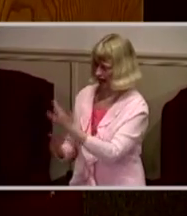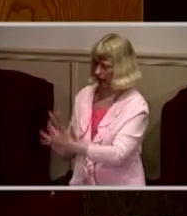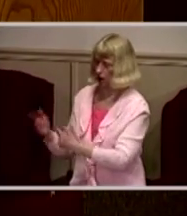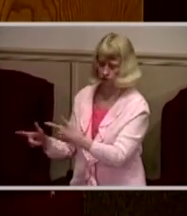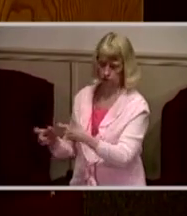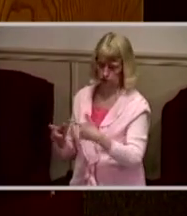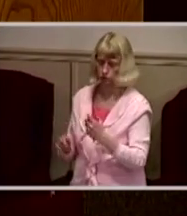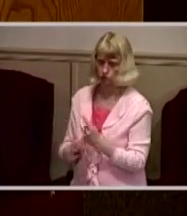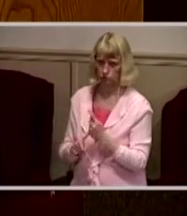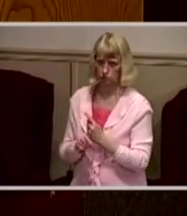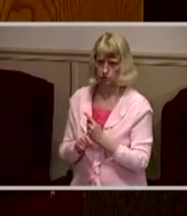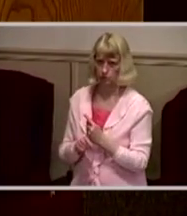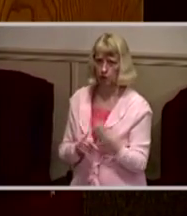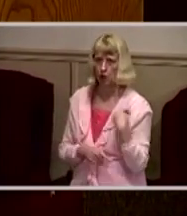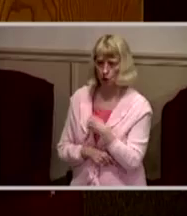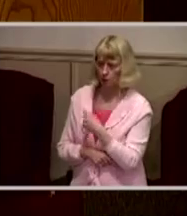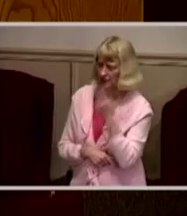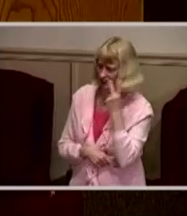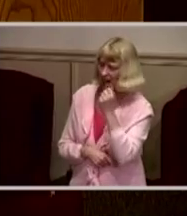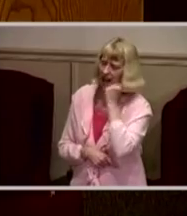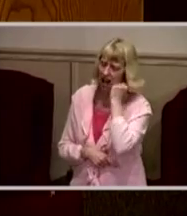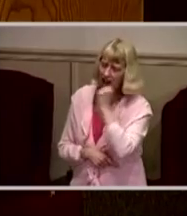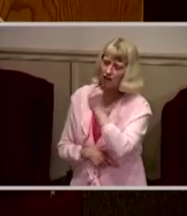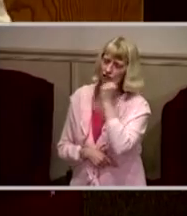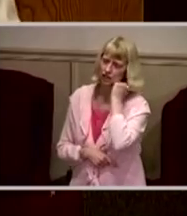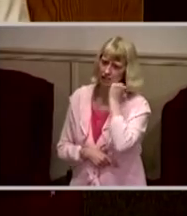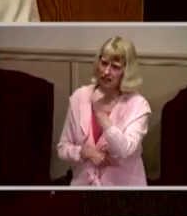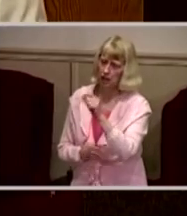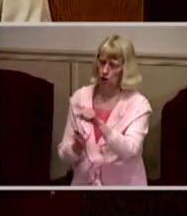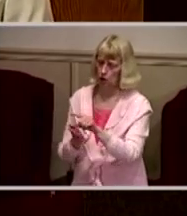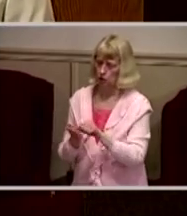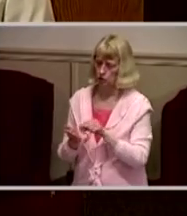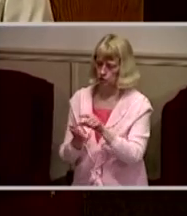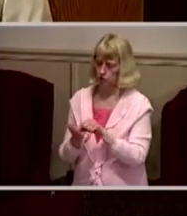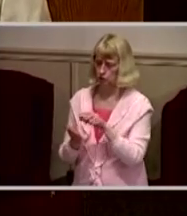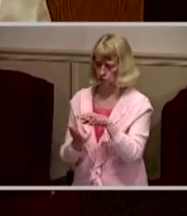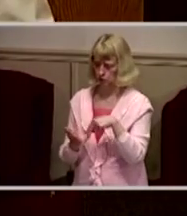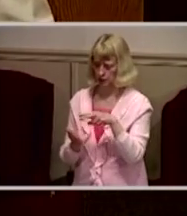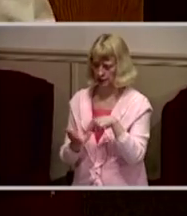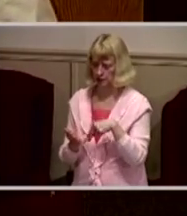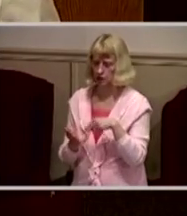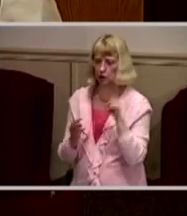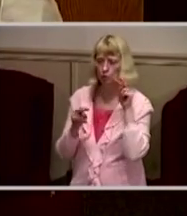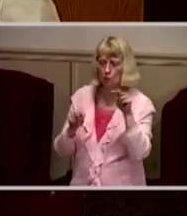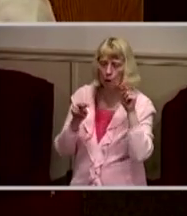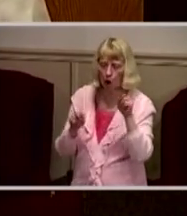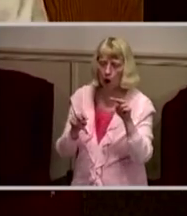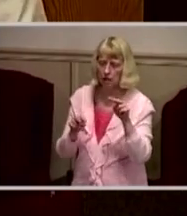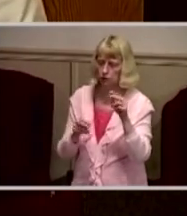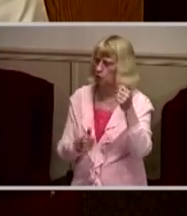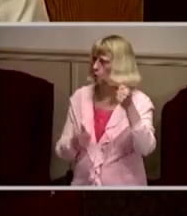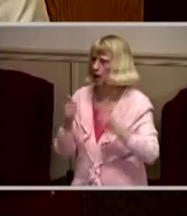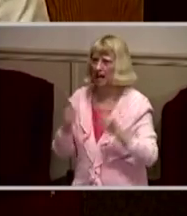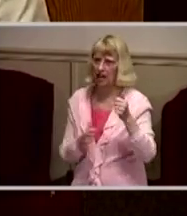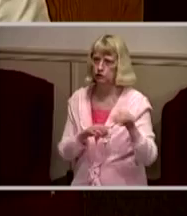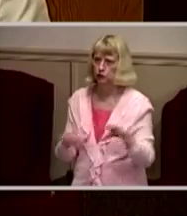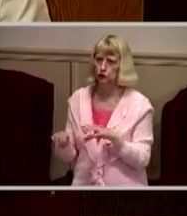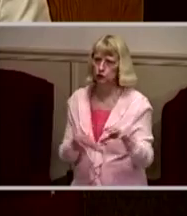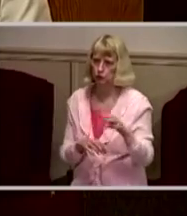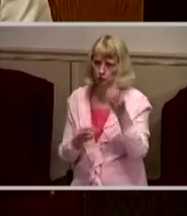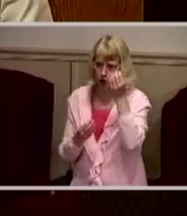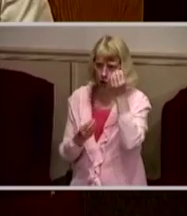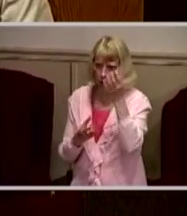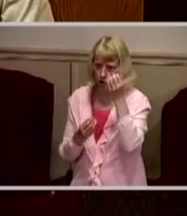isn't it? We see that every day when we read the news or watch the news or whatever we do to get the